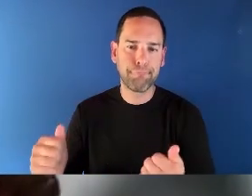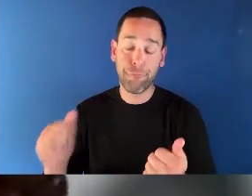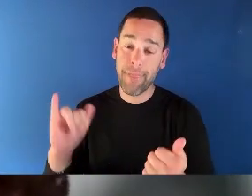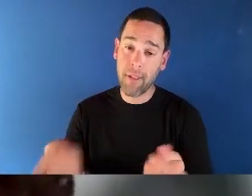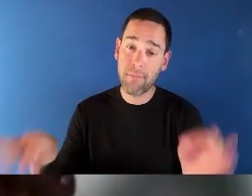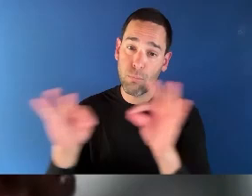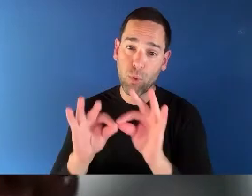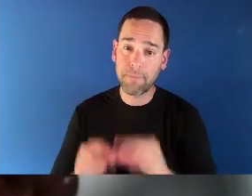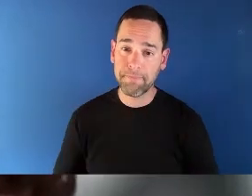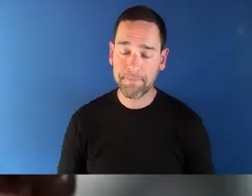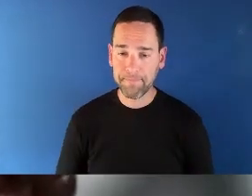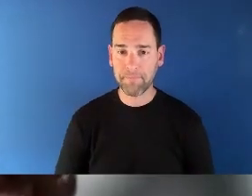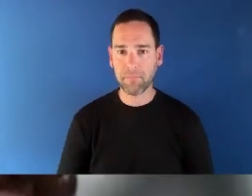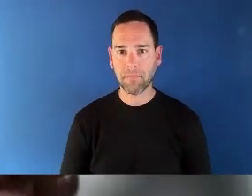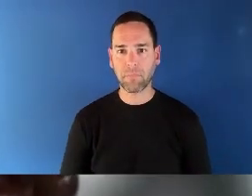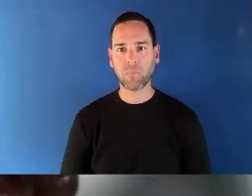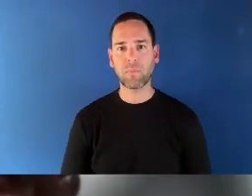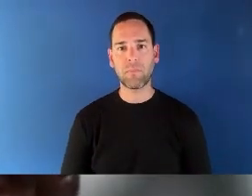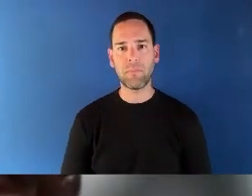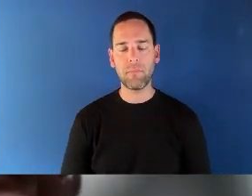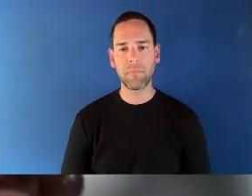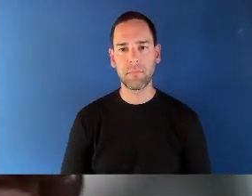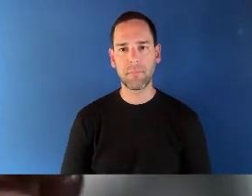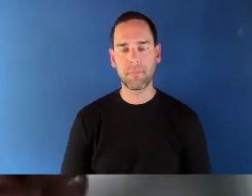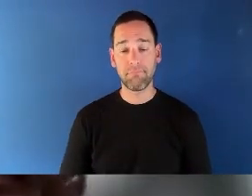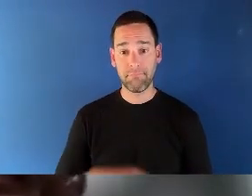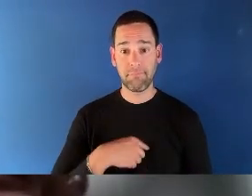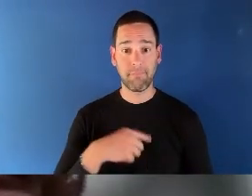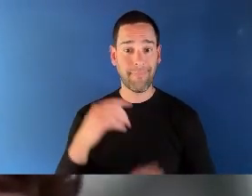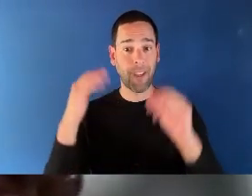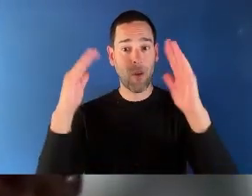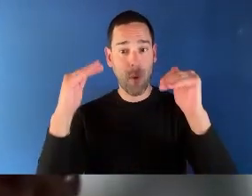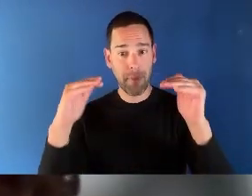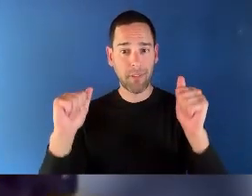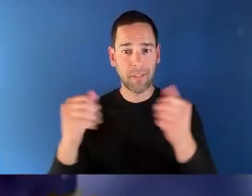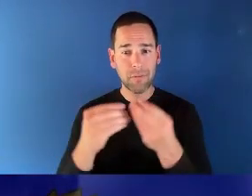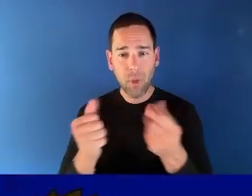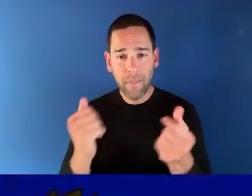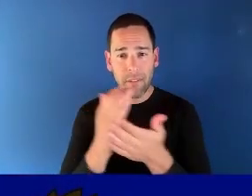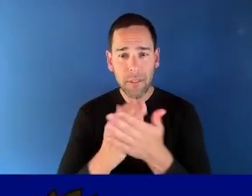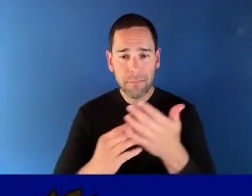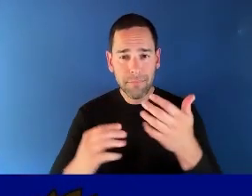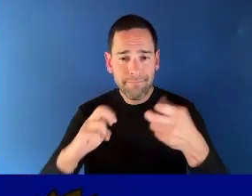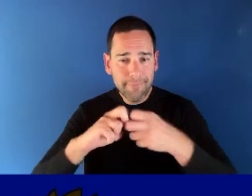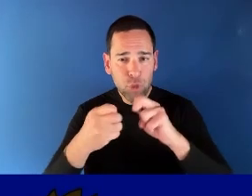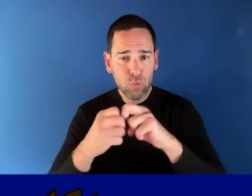I hope to address issues in education through representation,